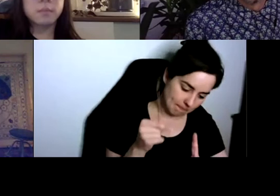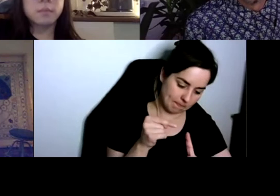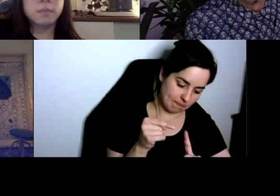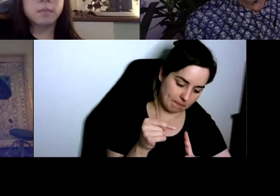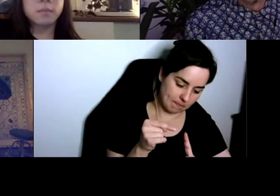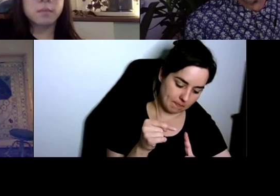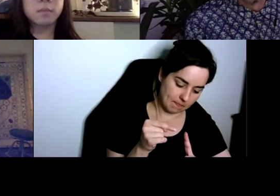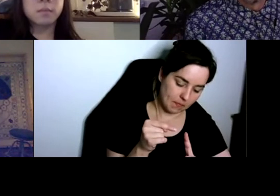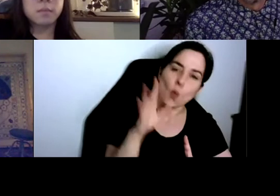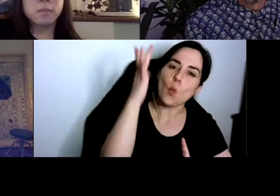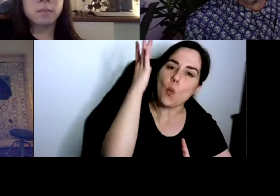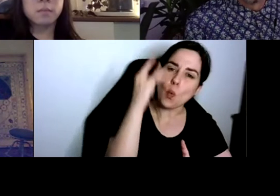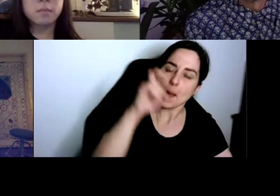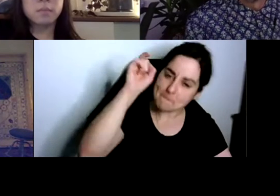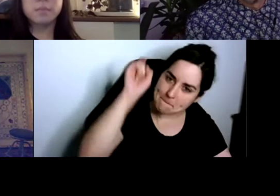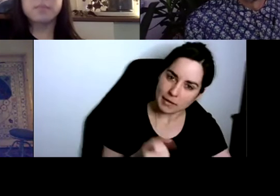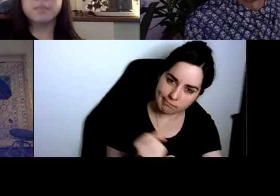a festival every year?